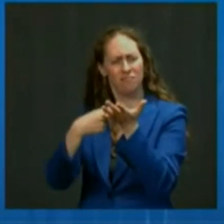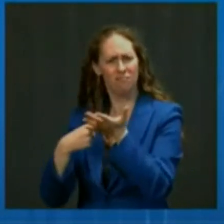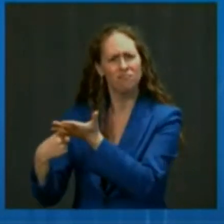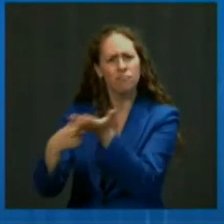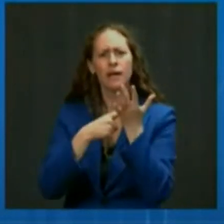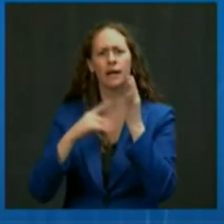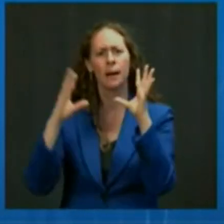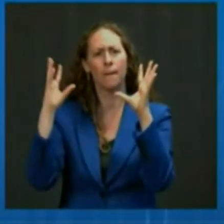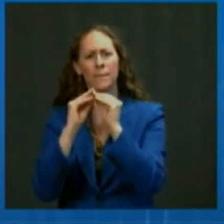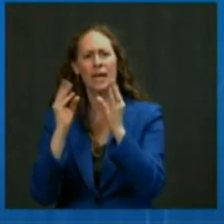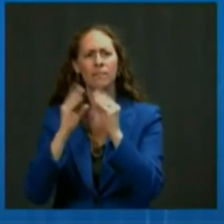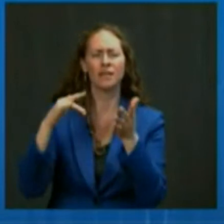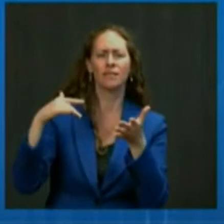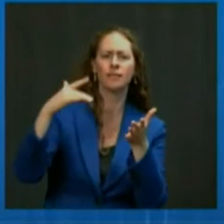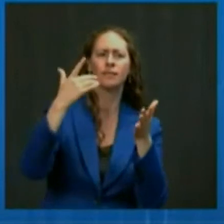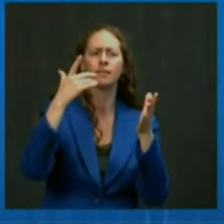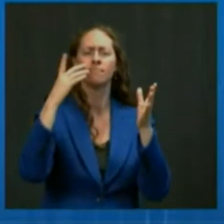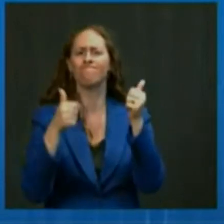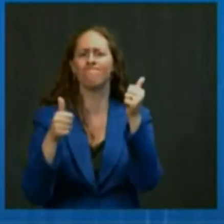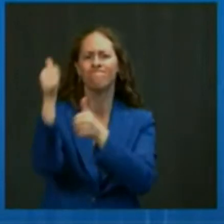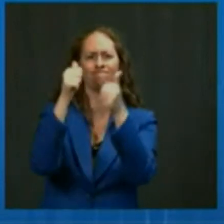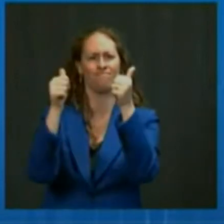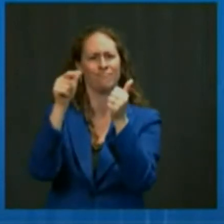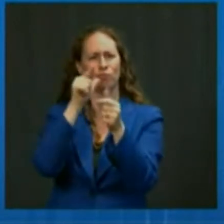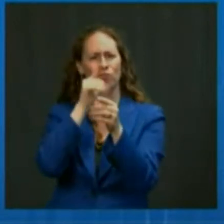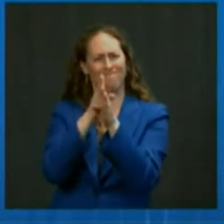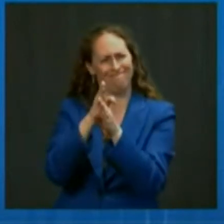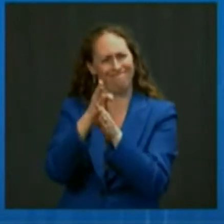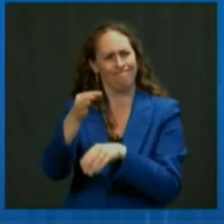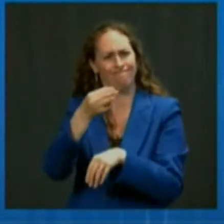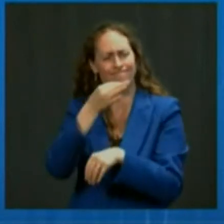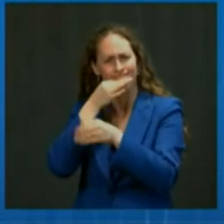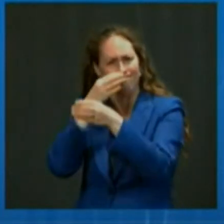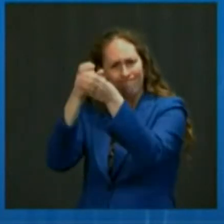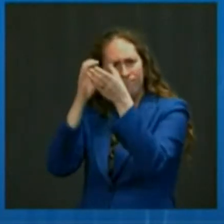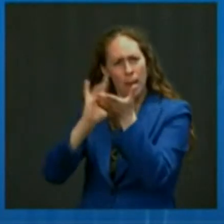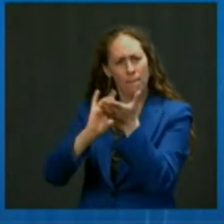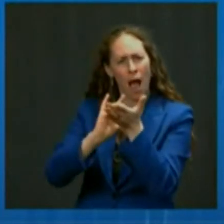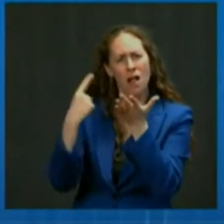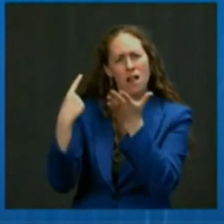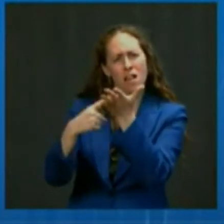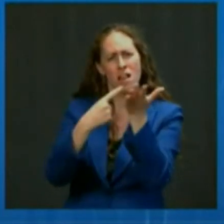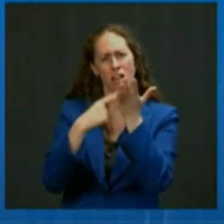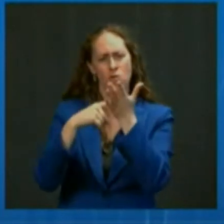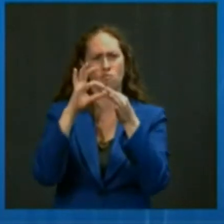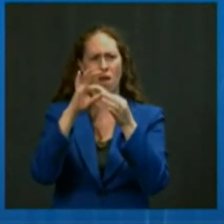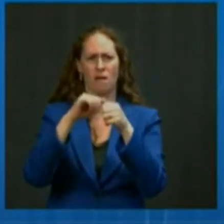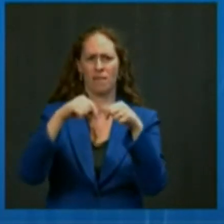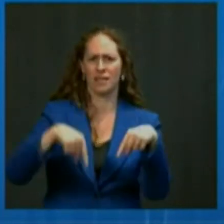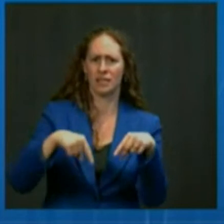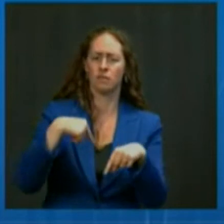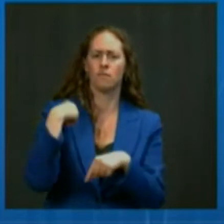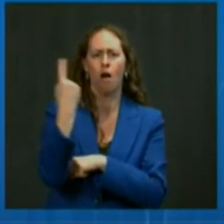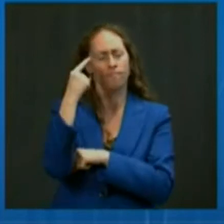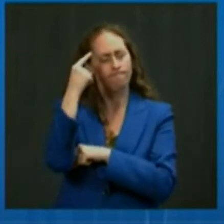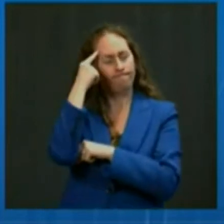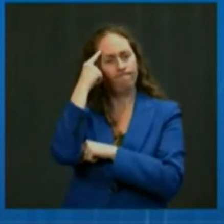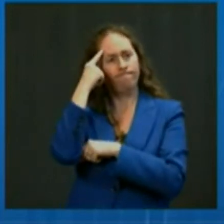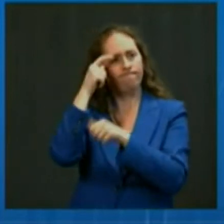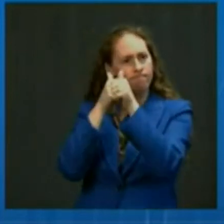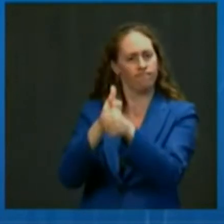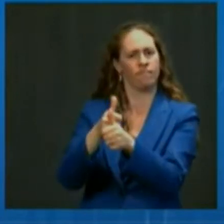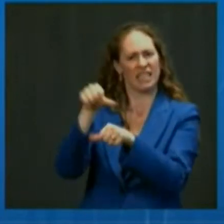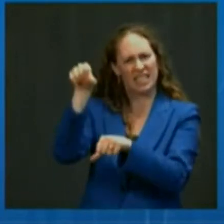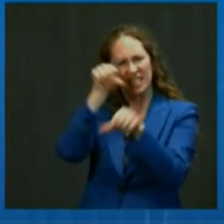in the Department of Health and Human Services. It was informed by data, thoughtful analysis, and by our collective years